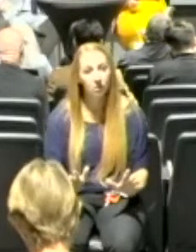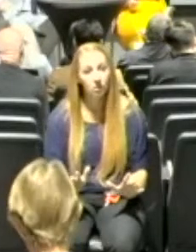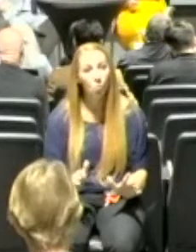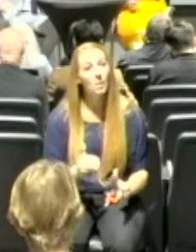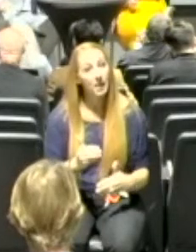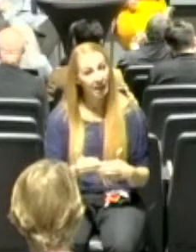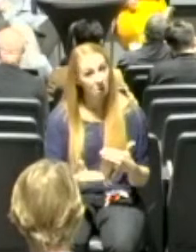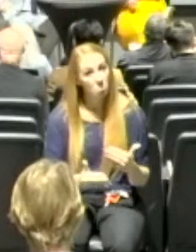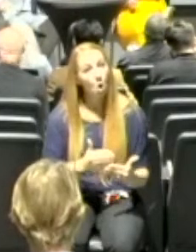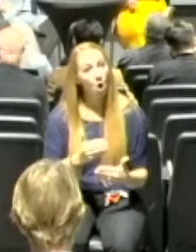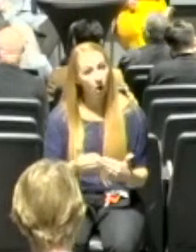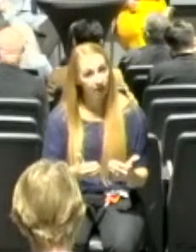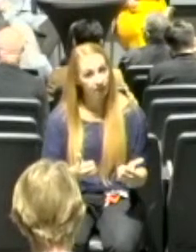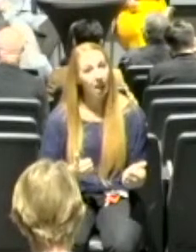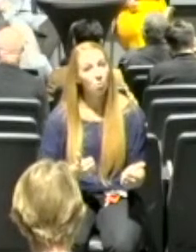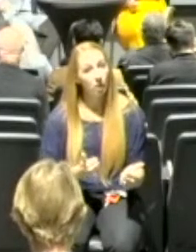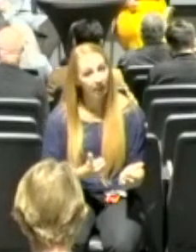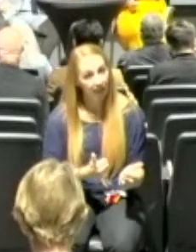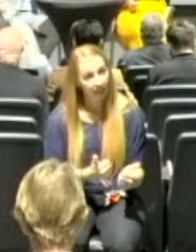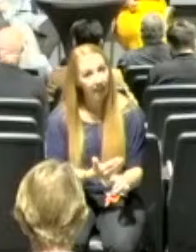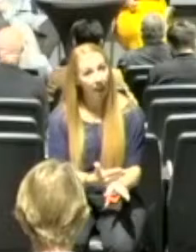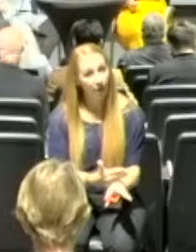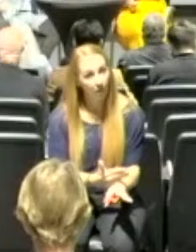Ooh, it's good.